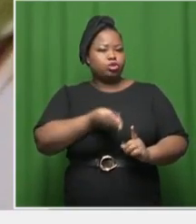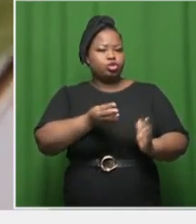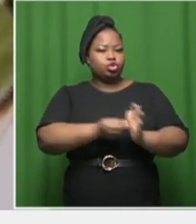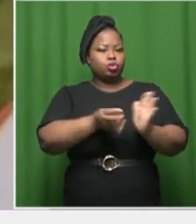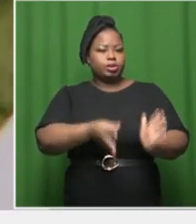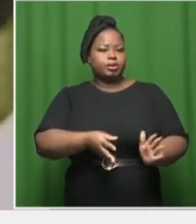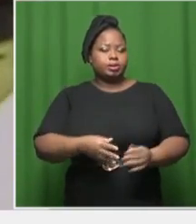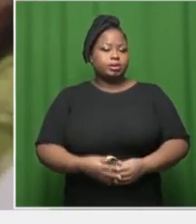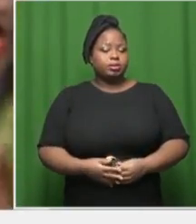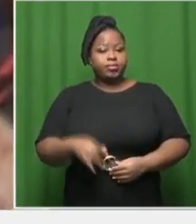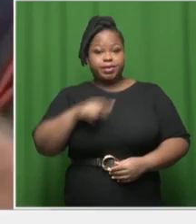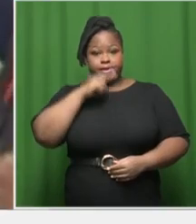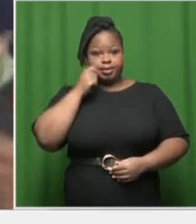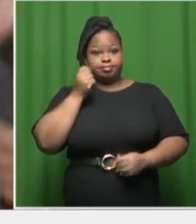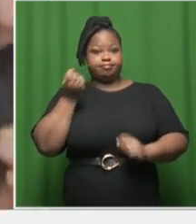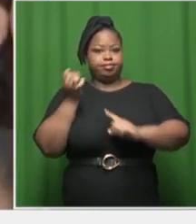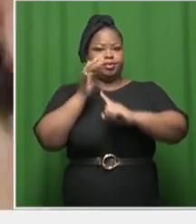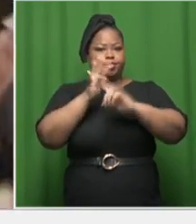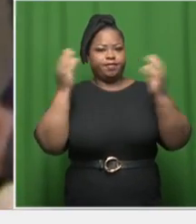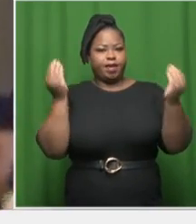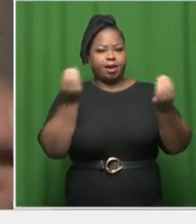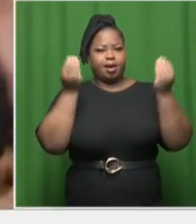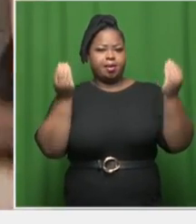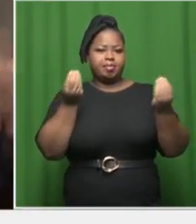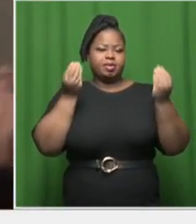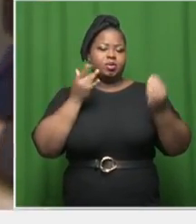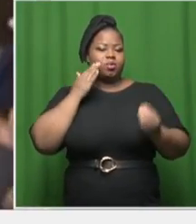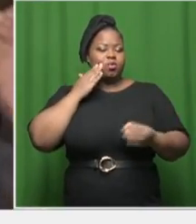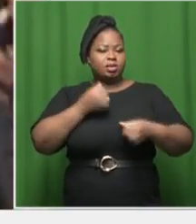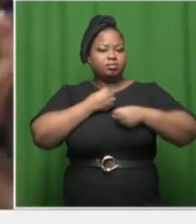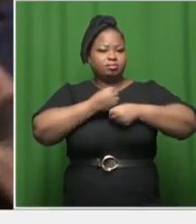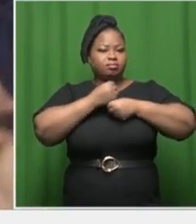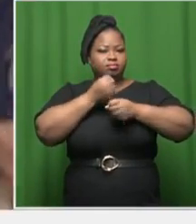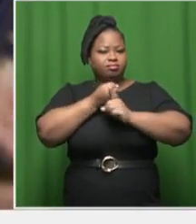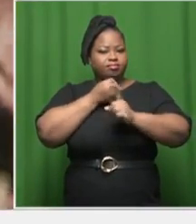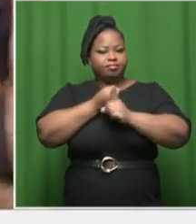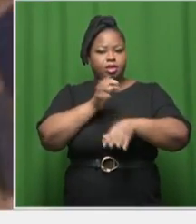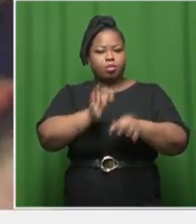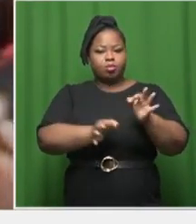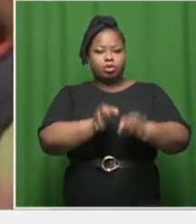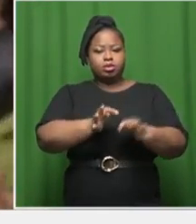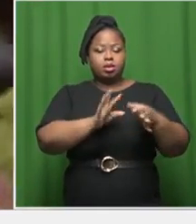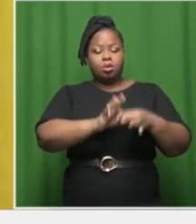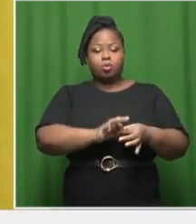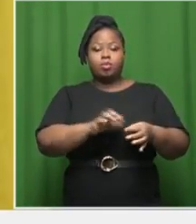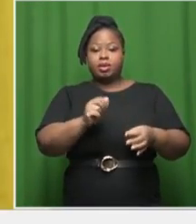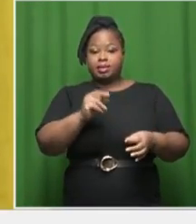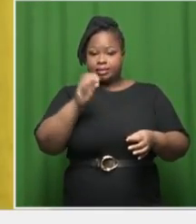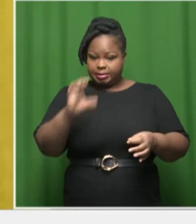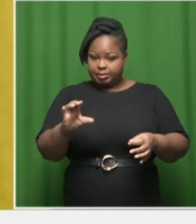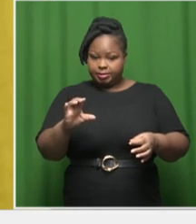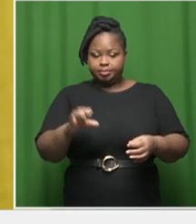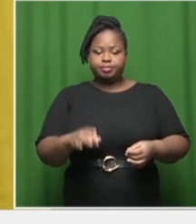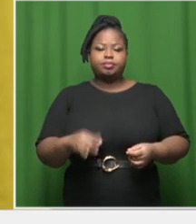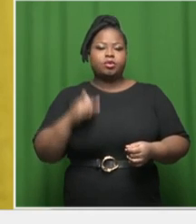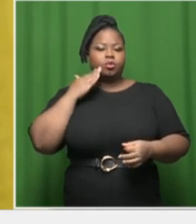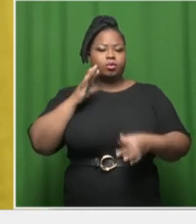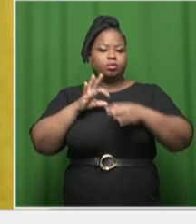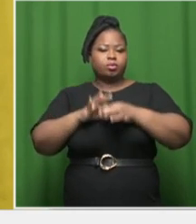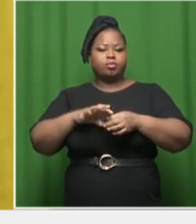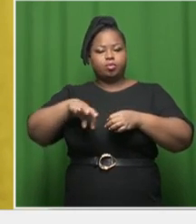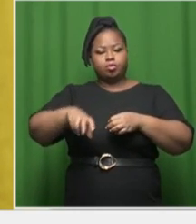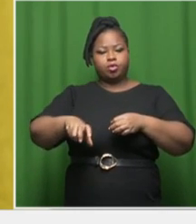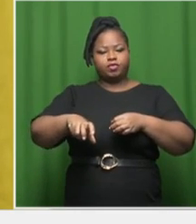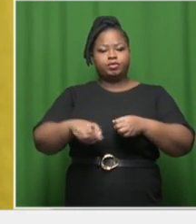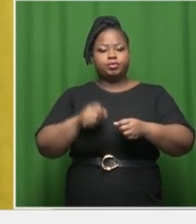student. Her name started being popular when she campaigned for her political home, the ANC, in her home